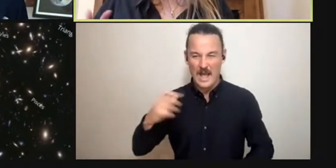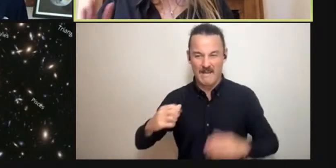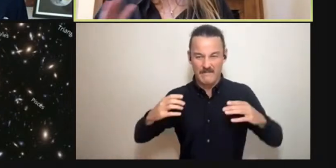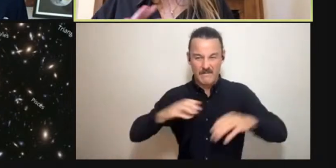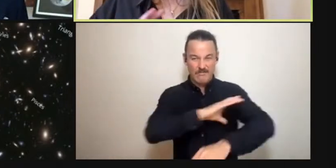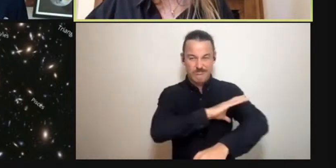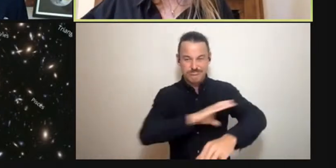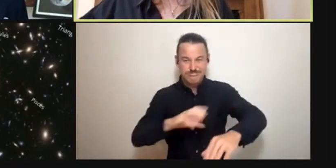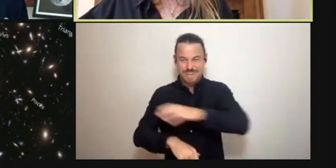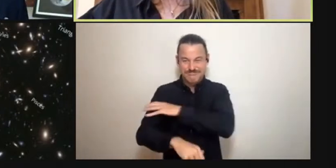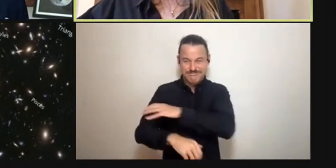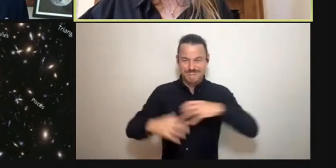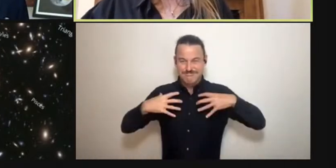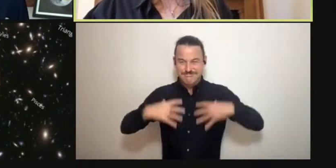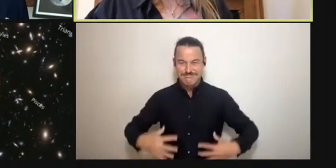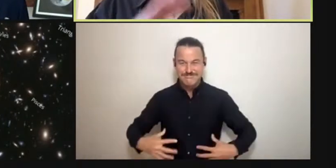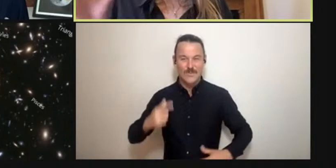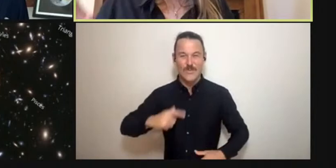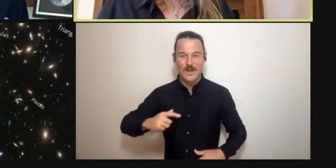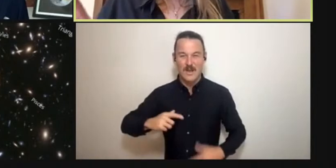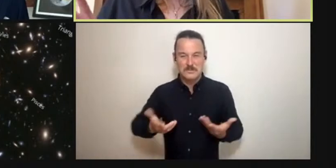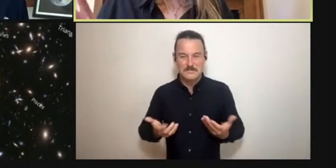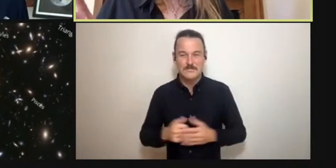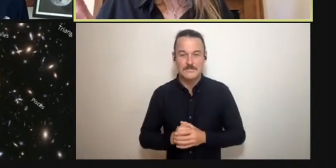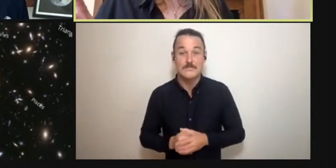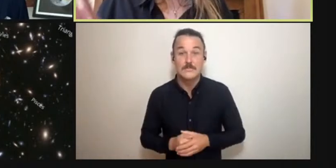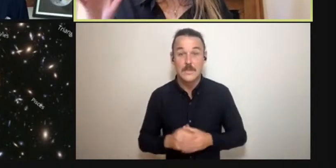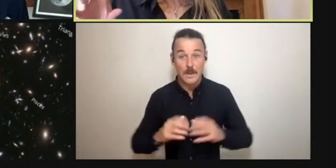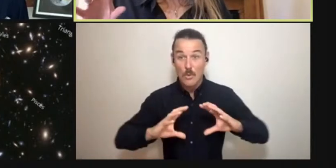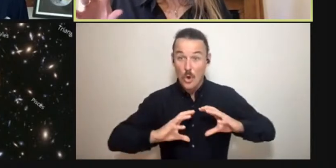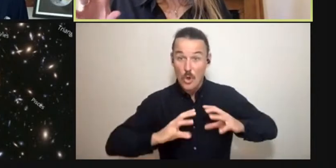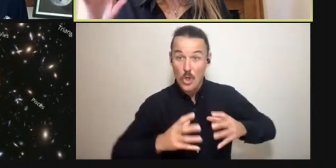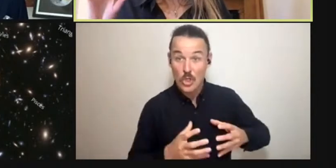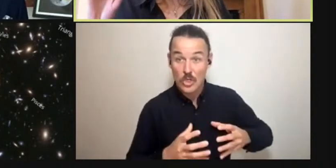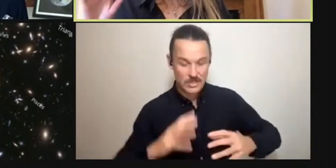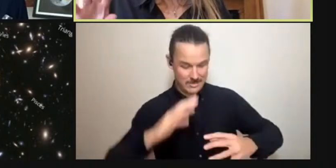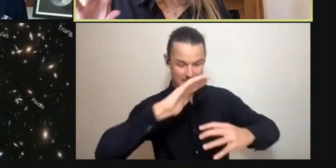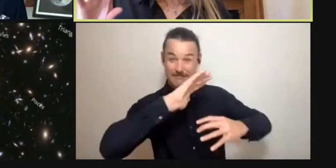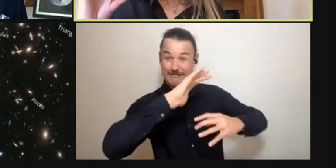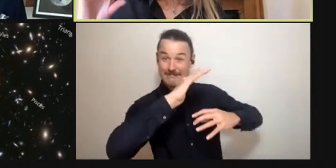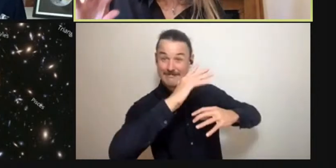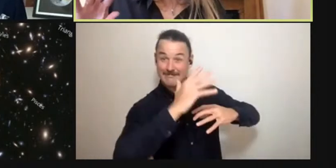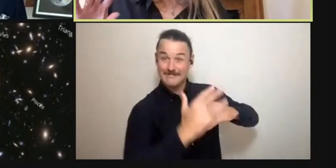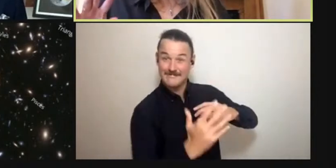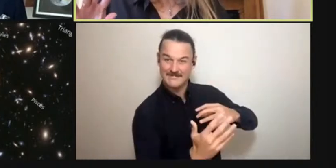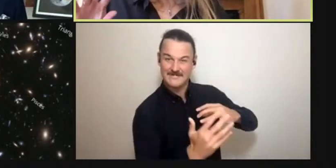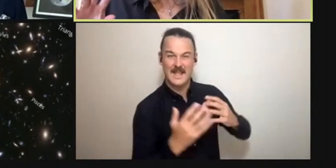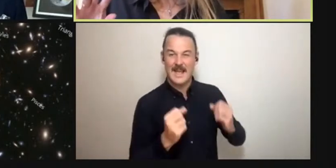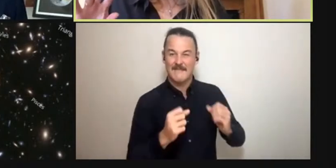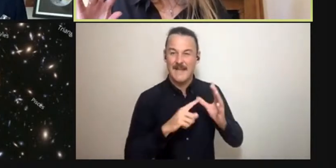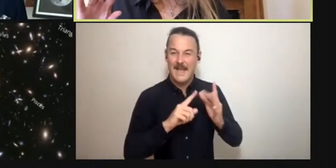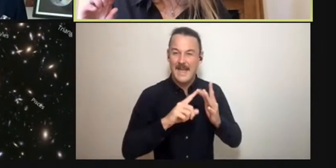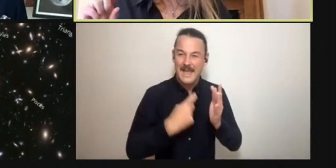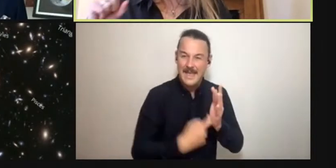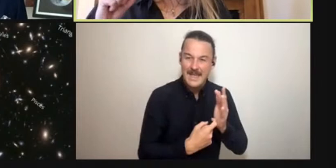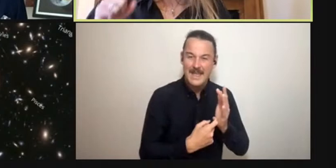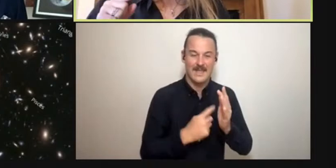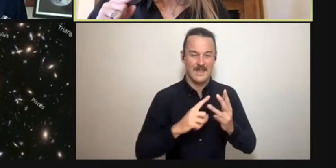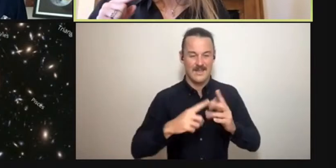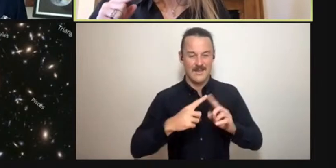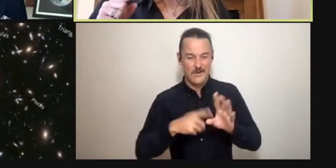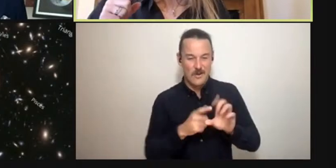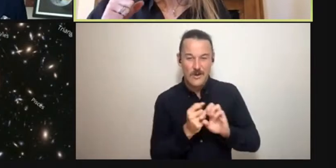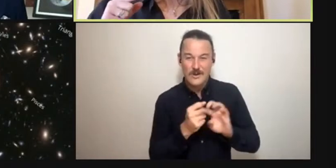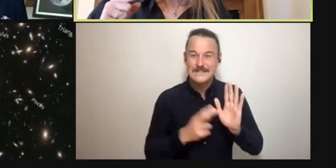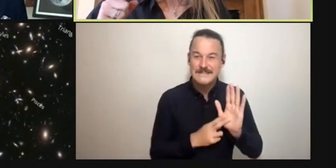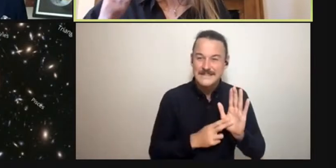Earth, and Earth just provides protection in so many different ways. And again, I'm happy for our volunteers to delve into this a bit more. But the